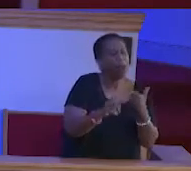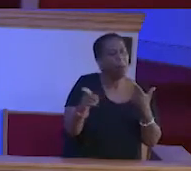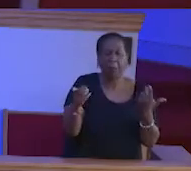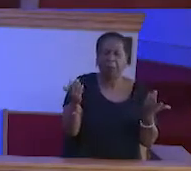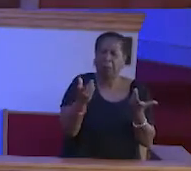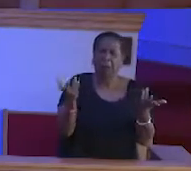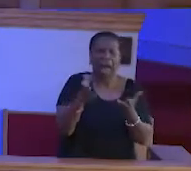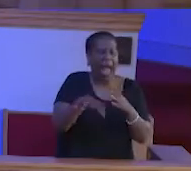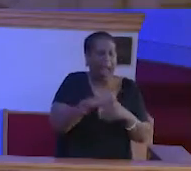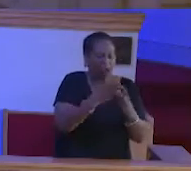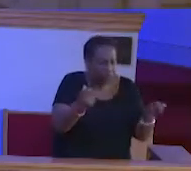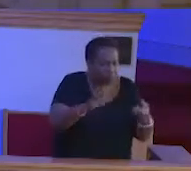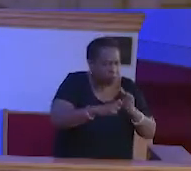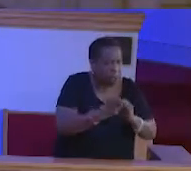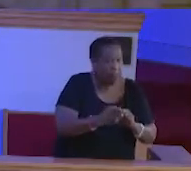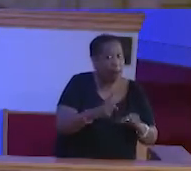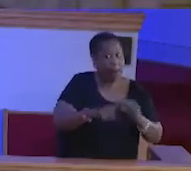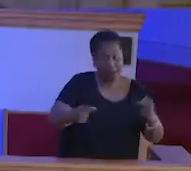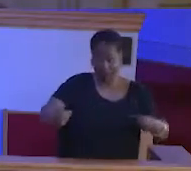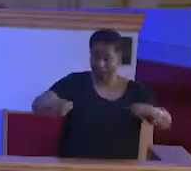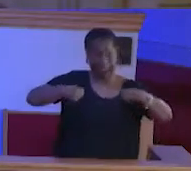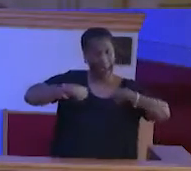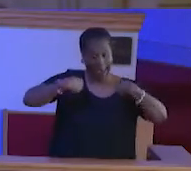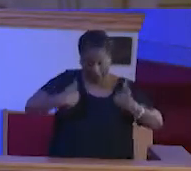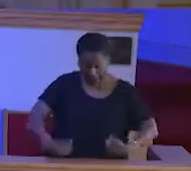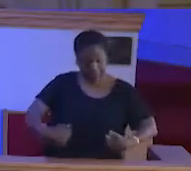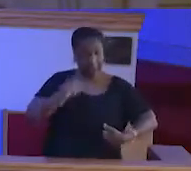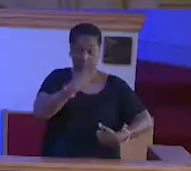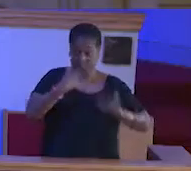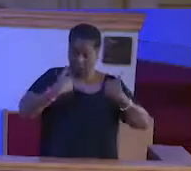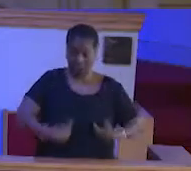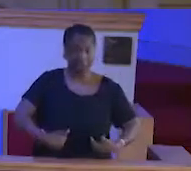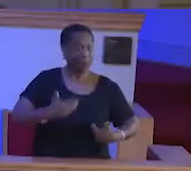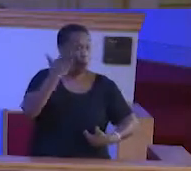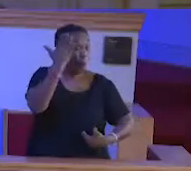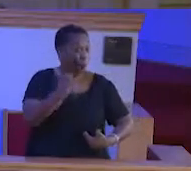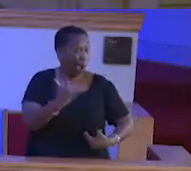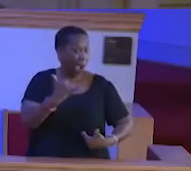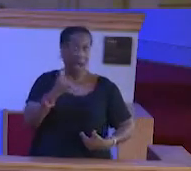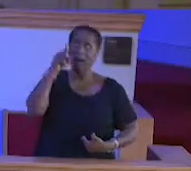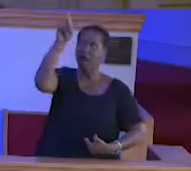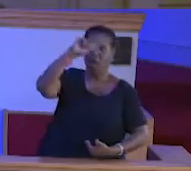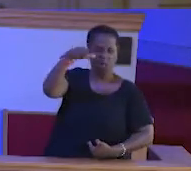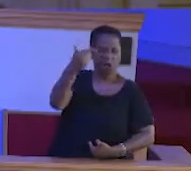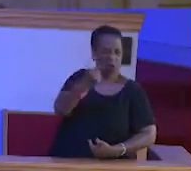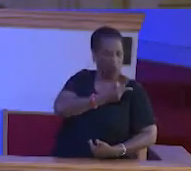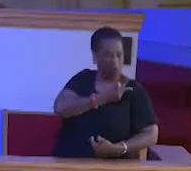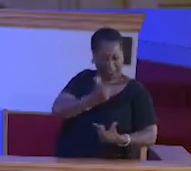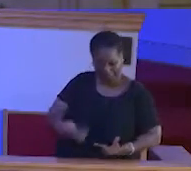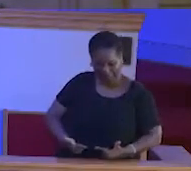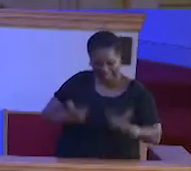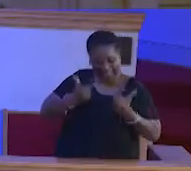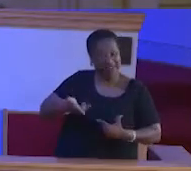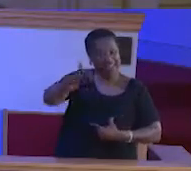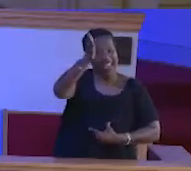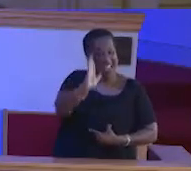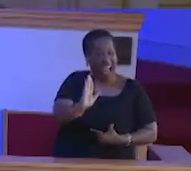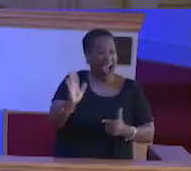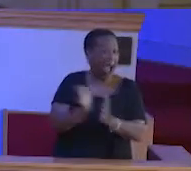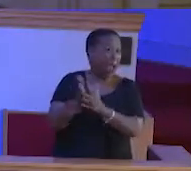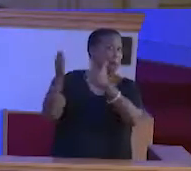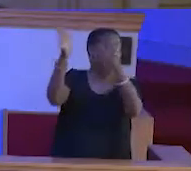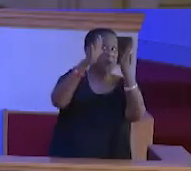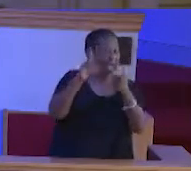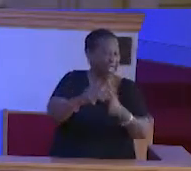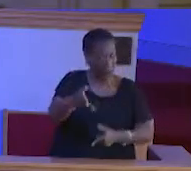to get out of your trouble, but I am who I am by the grace of the living God. Praise be to